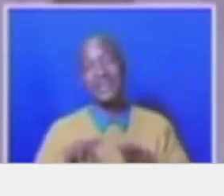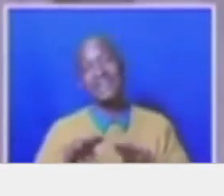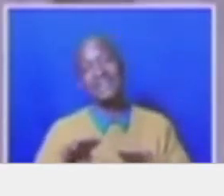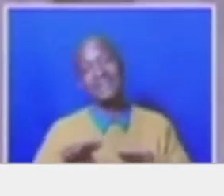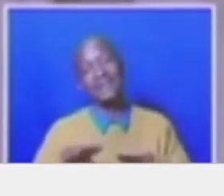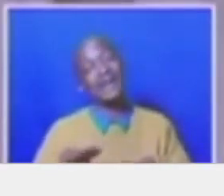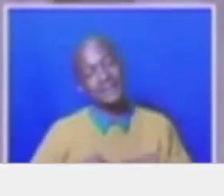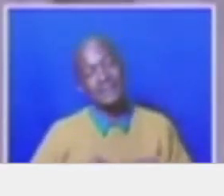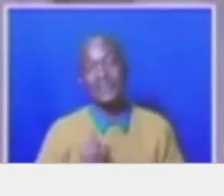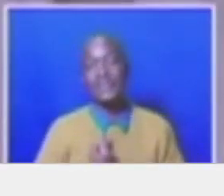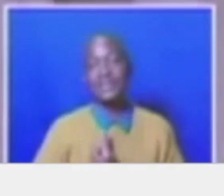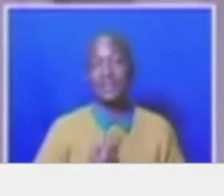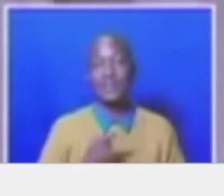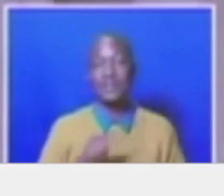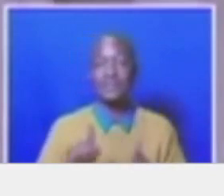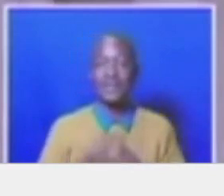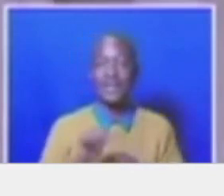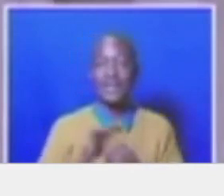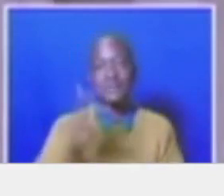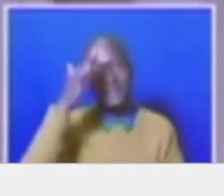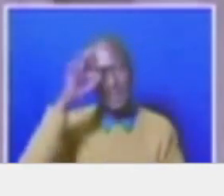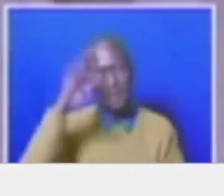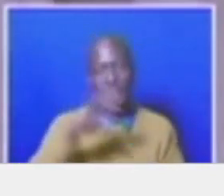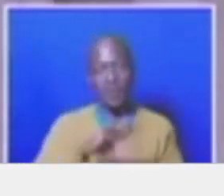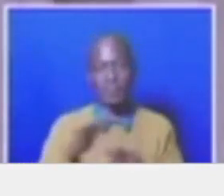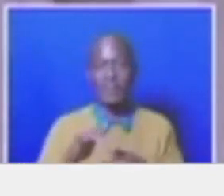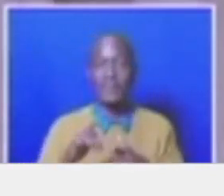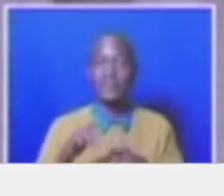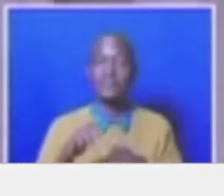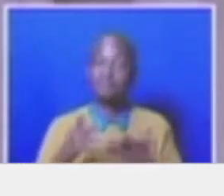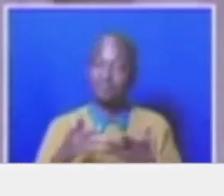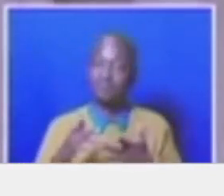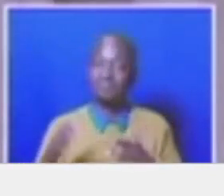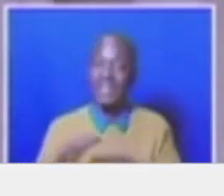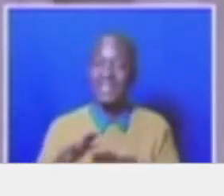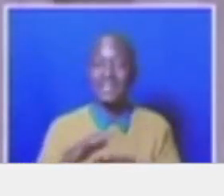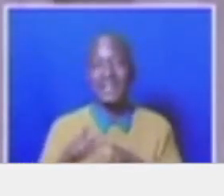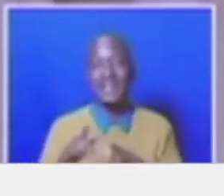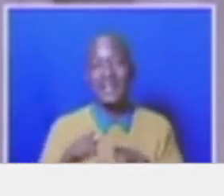ourselves as the governing party that land reform has been slow.